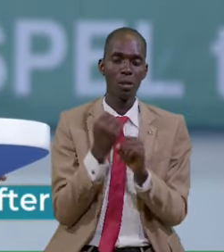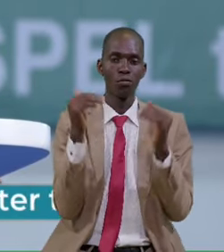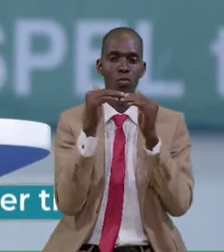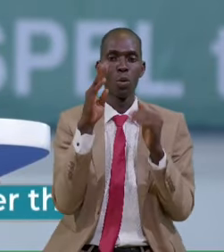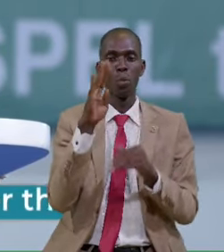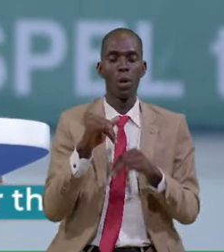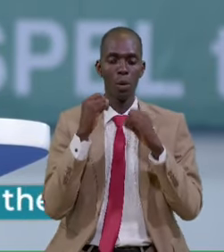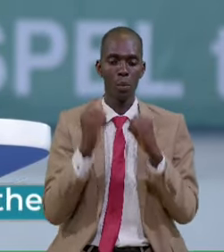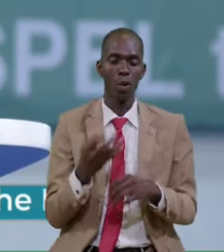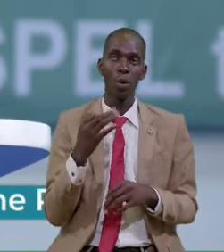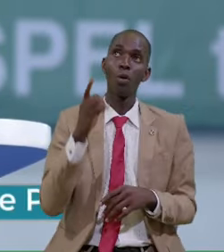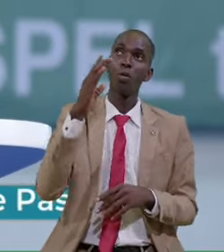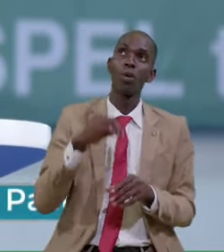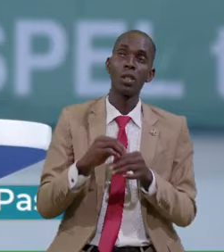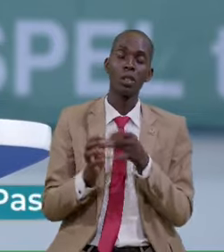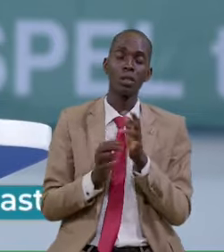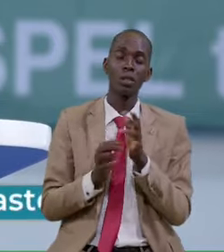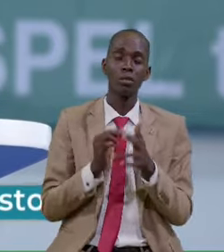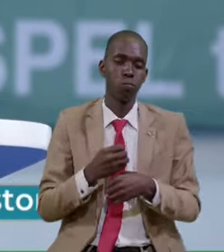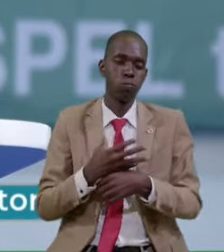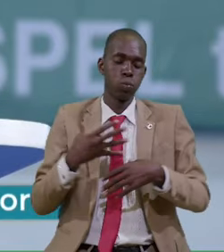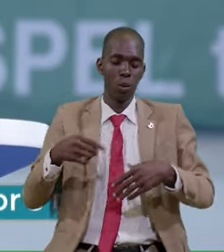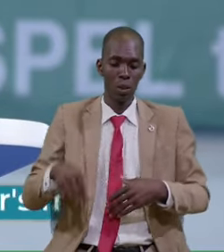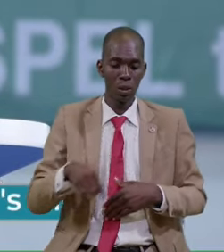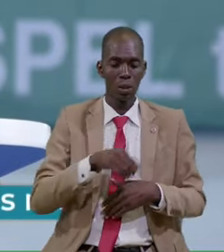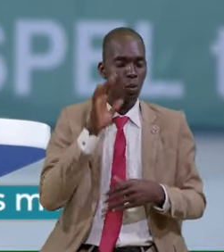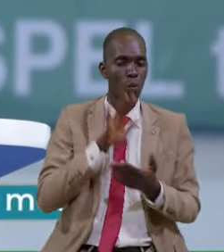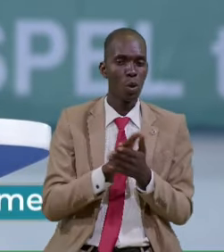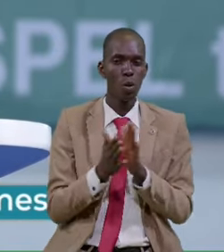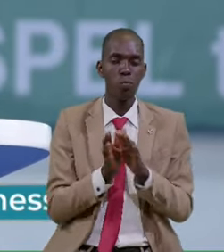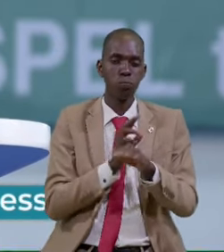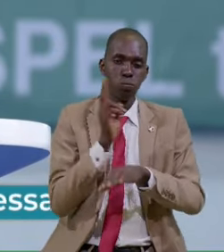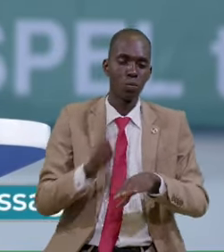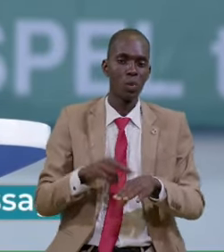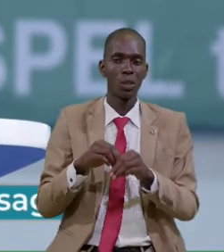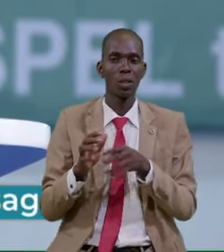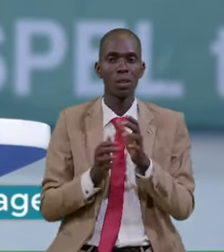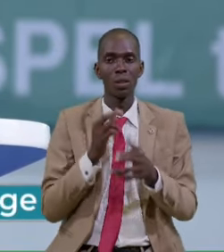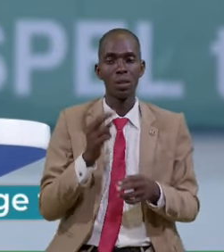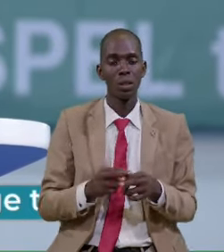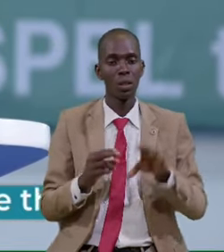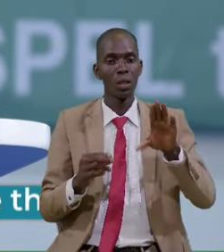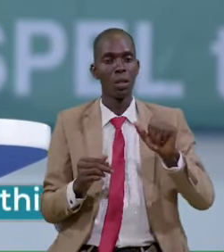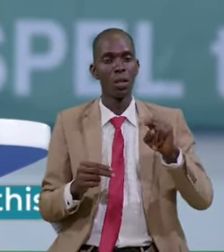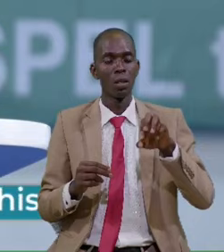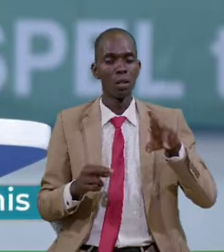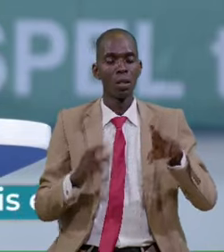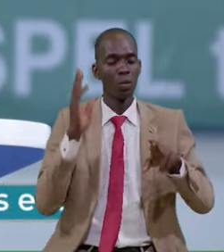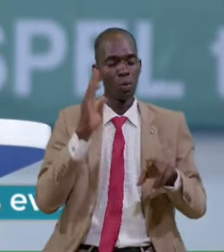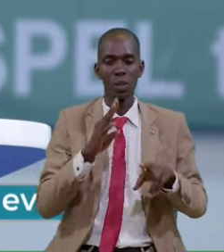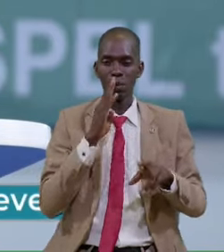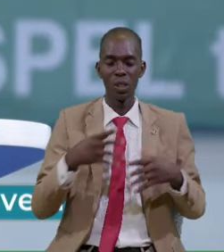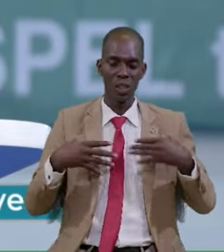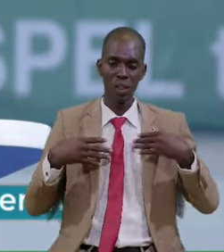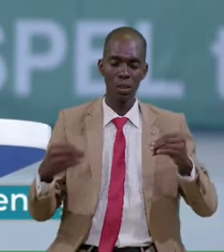Swollen legs will become normal. It will recede. Cancer will be healed here tonight. But please, do the first things